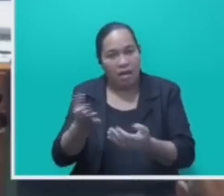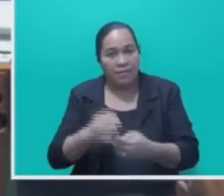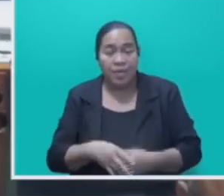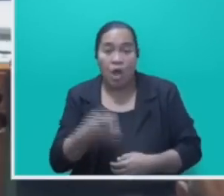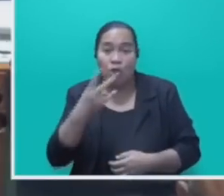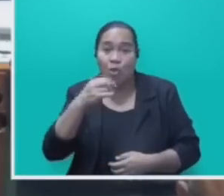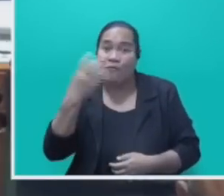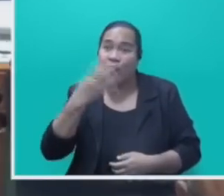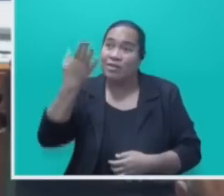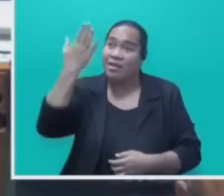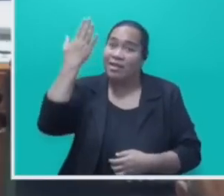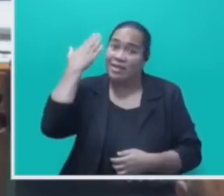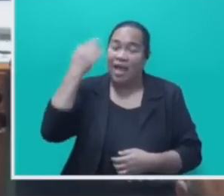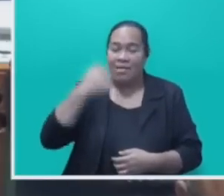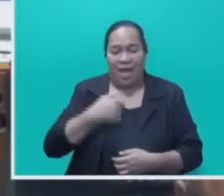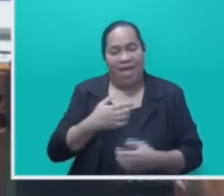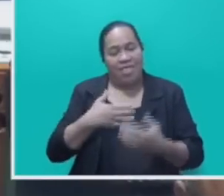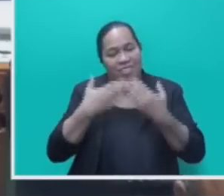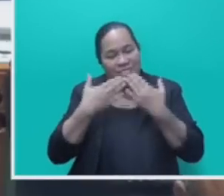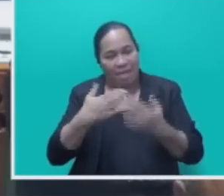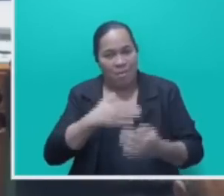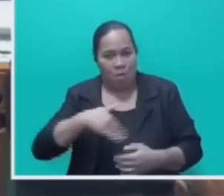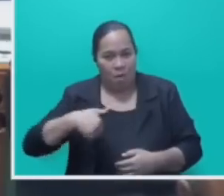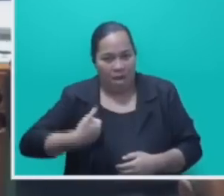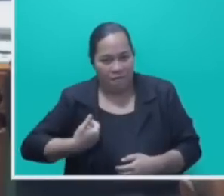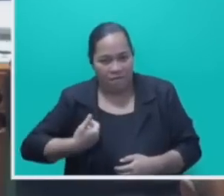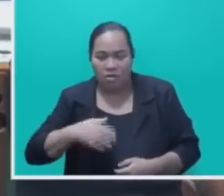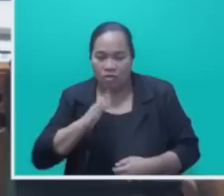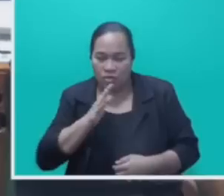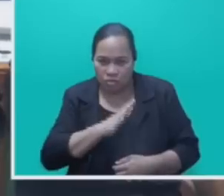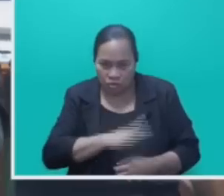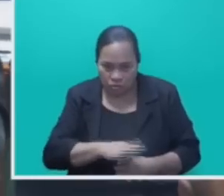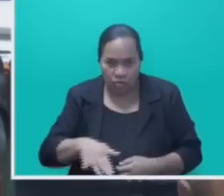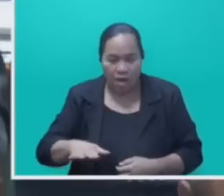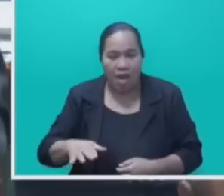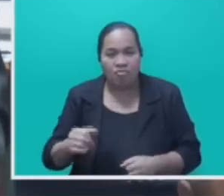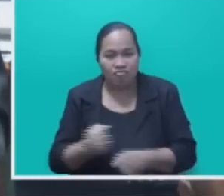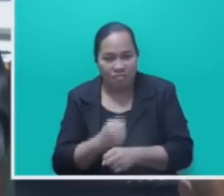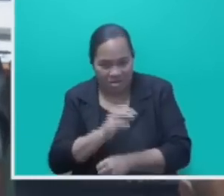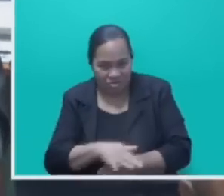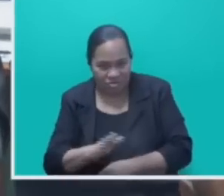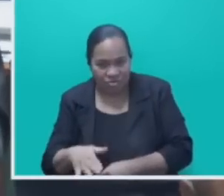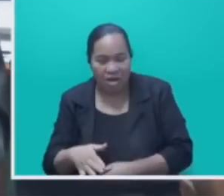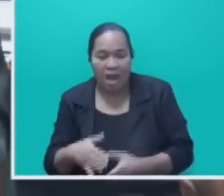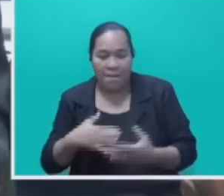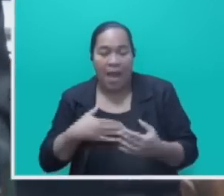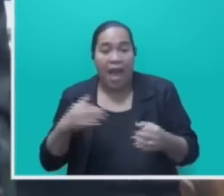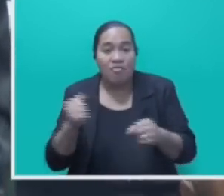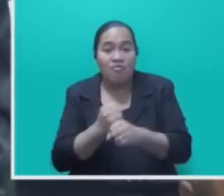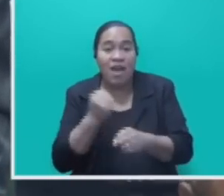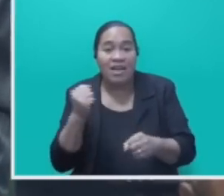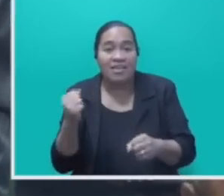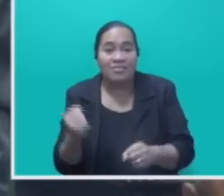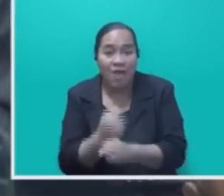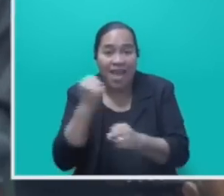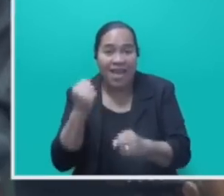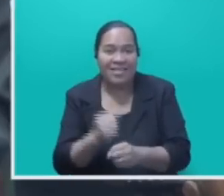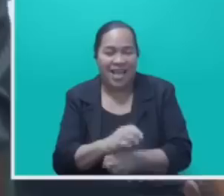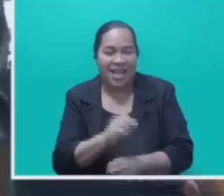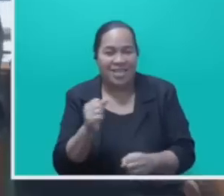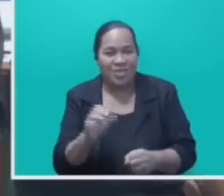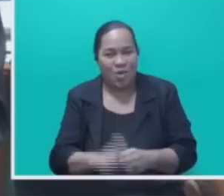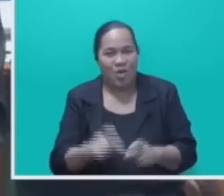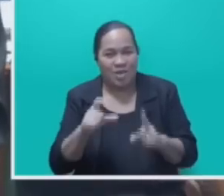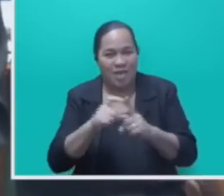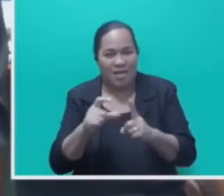speech, I thanked my wife, children and grandchildren, and today, my great-granddaughter. I had